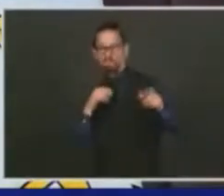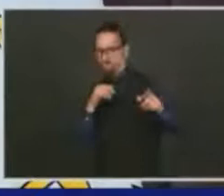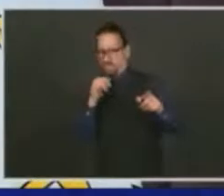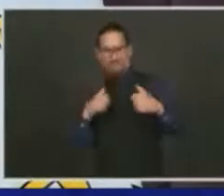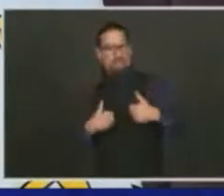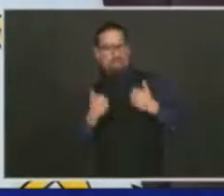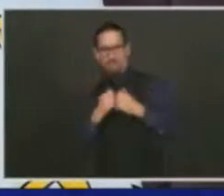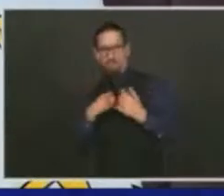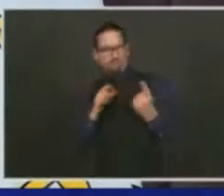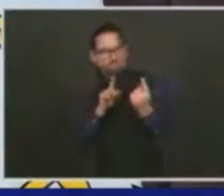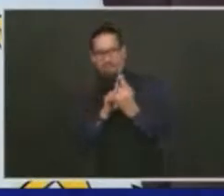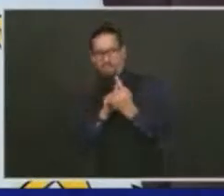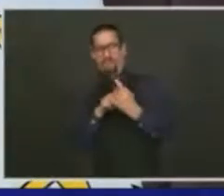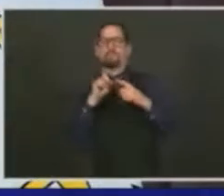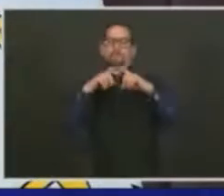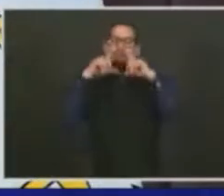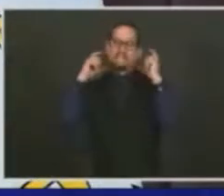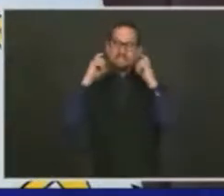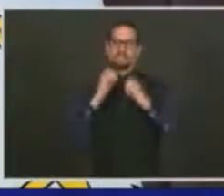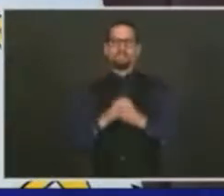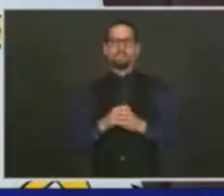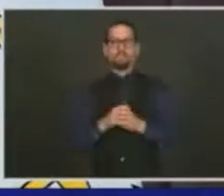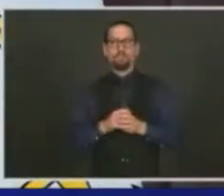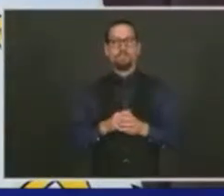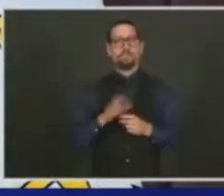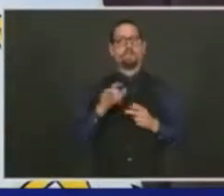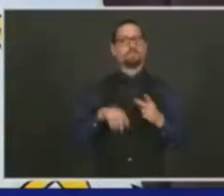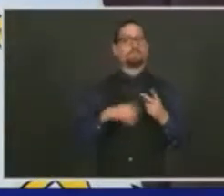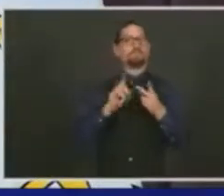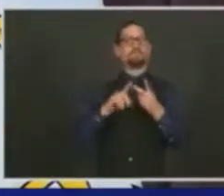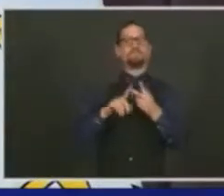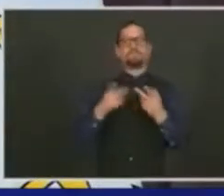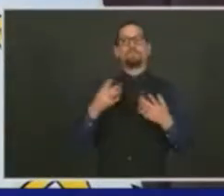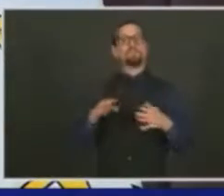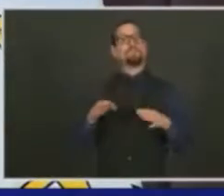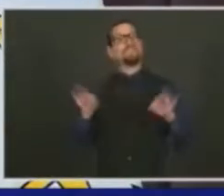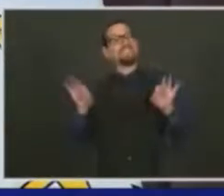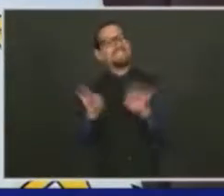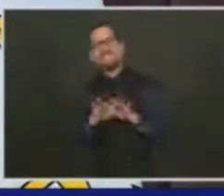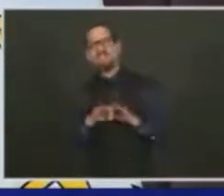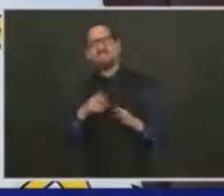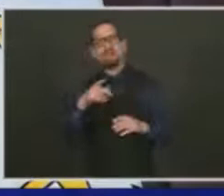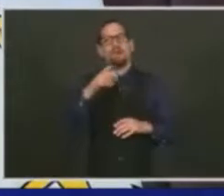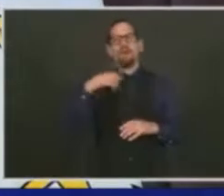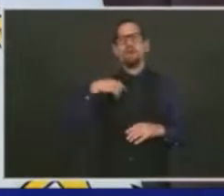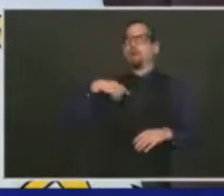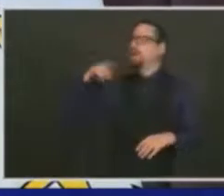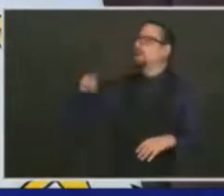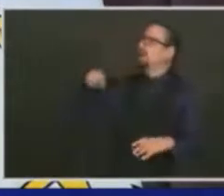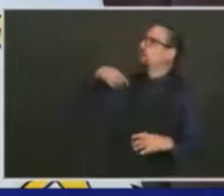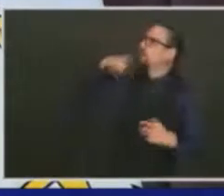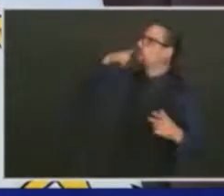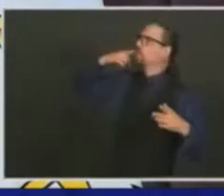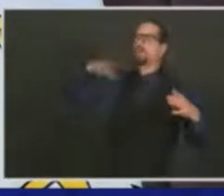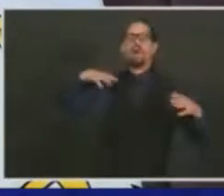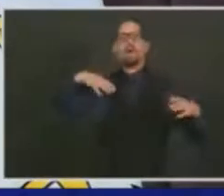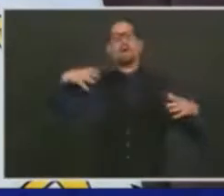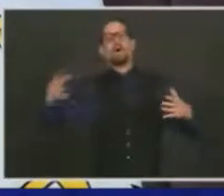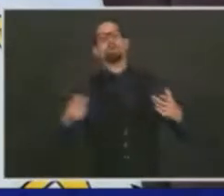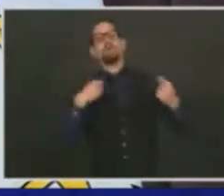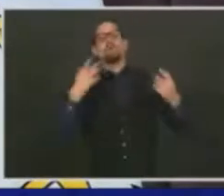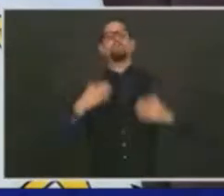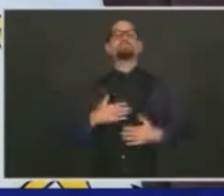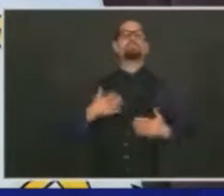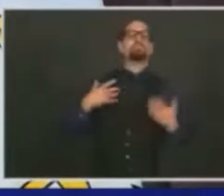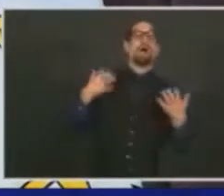limiting to just essential activities, and continuing to take it outside, going to work, go to